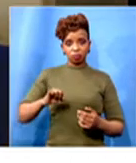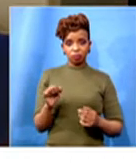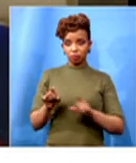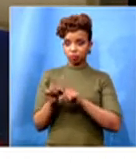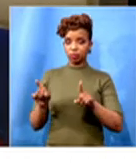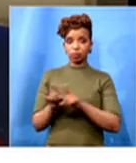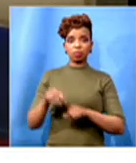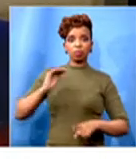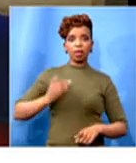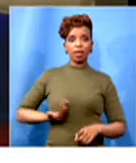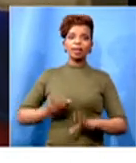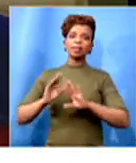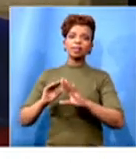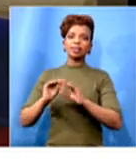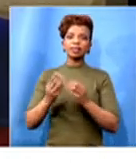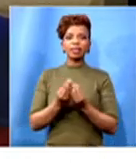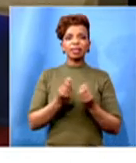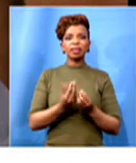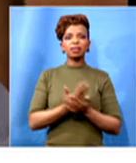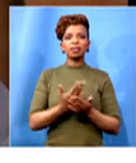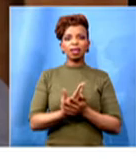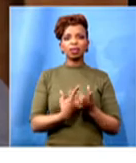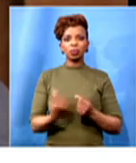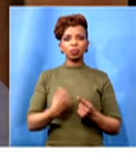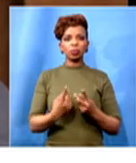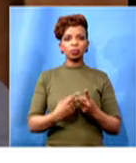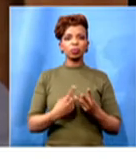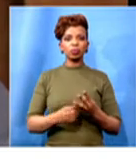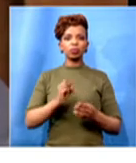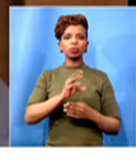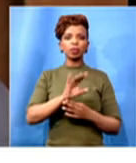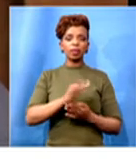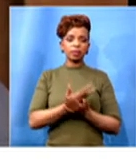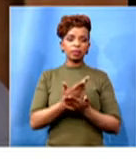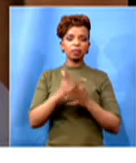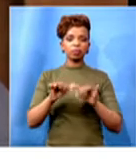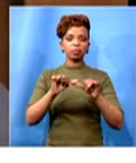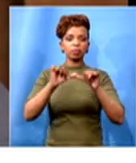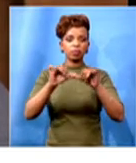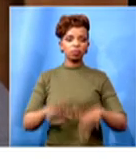so that as time going forward, we have other things to do.